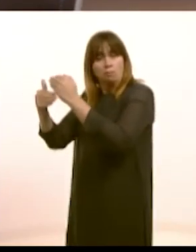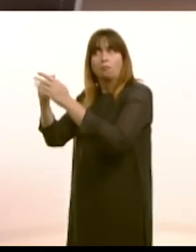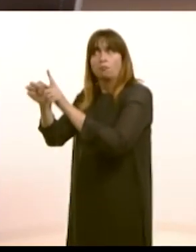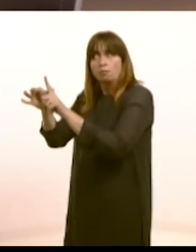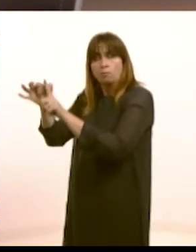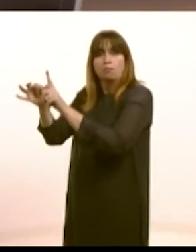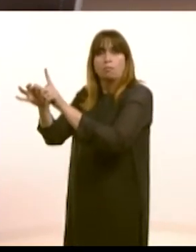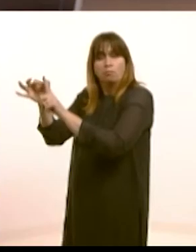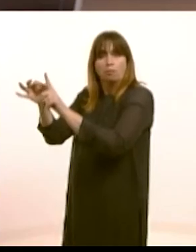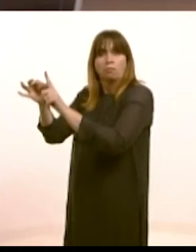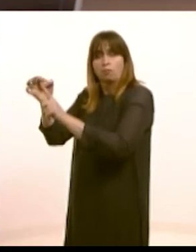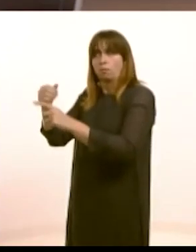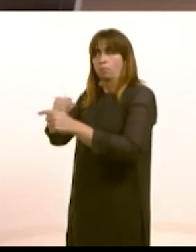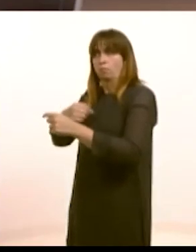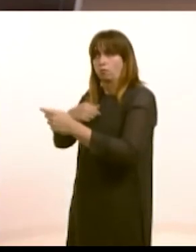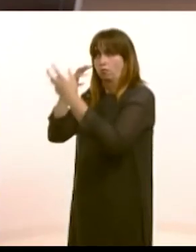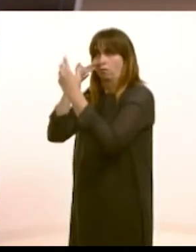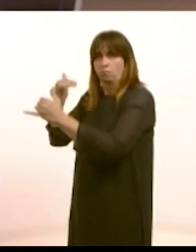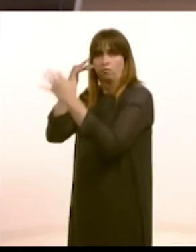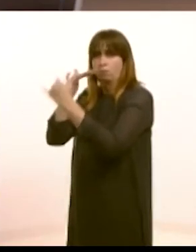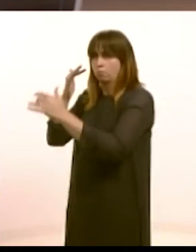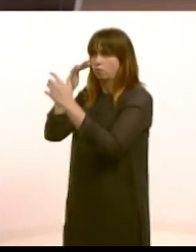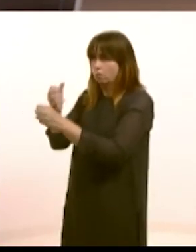targeted status of the other